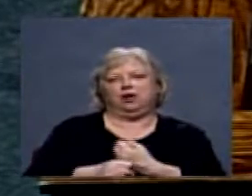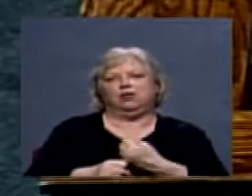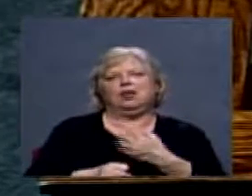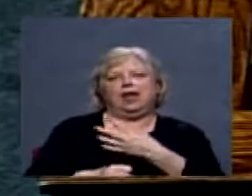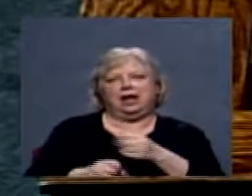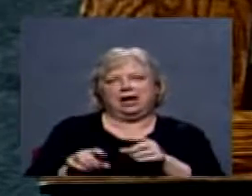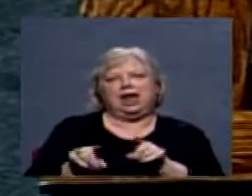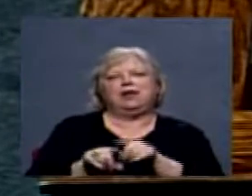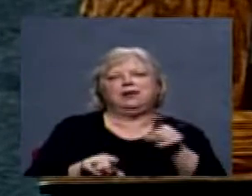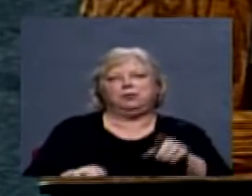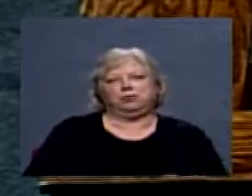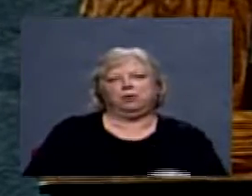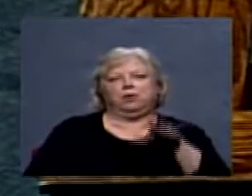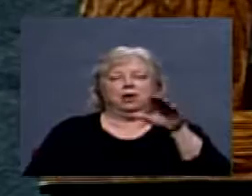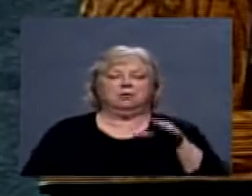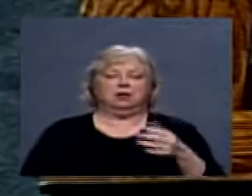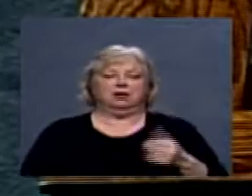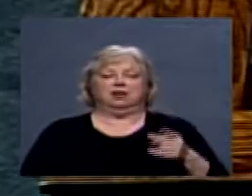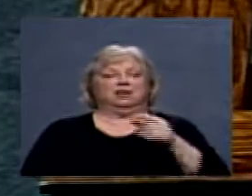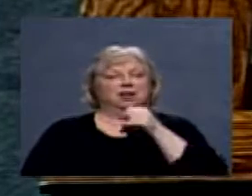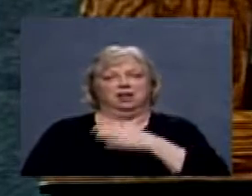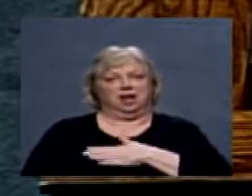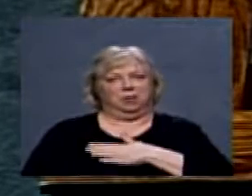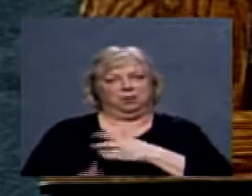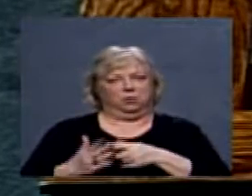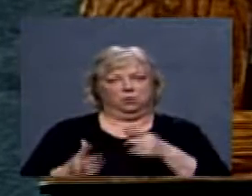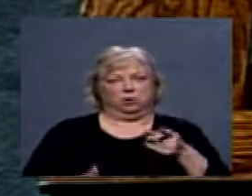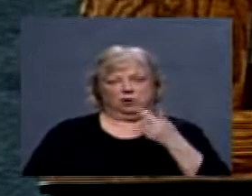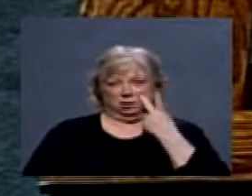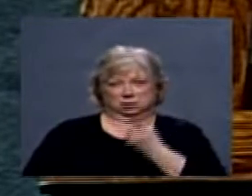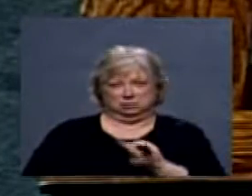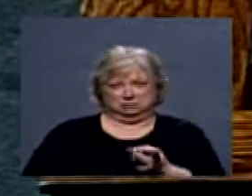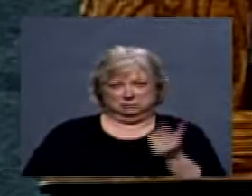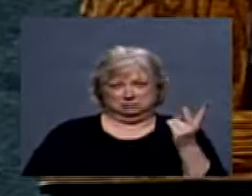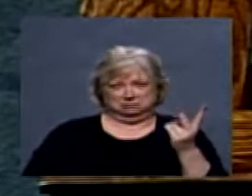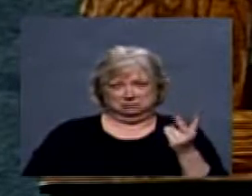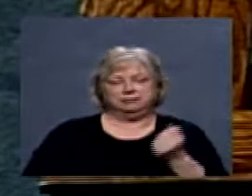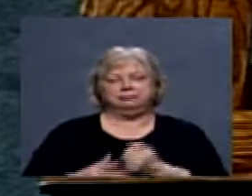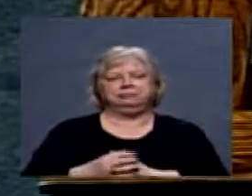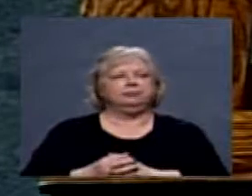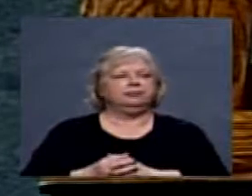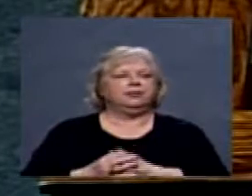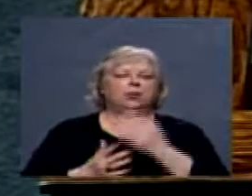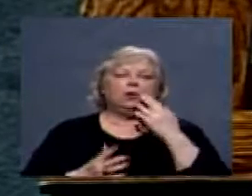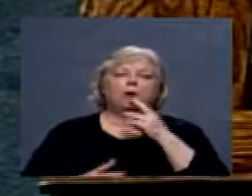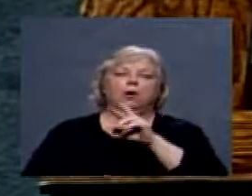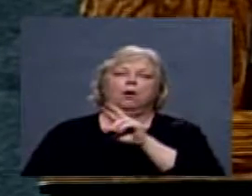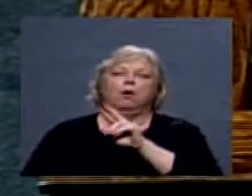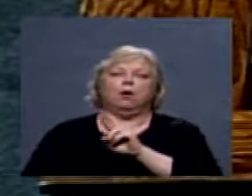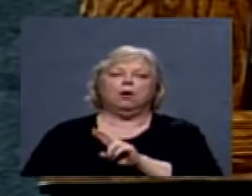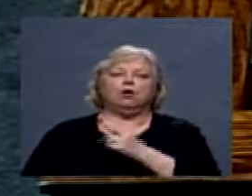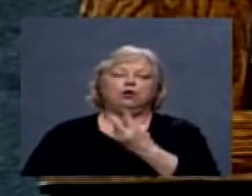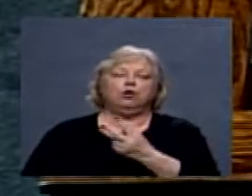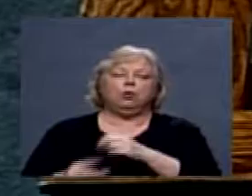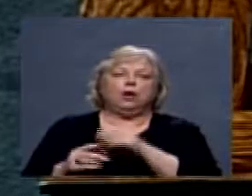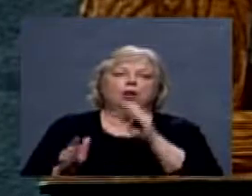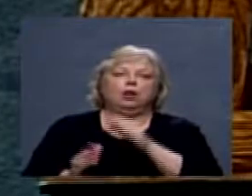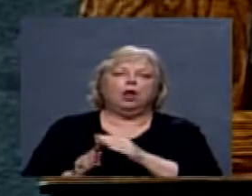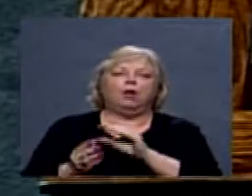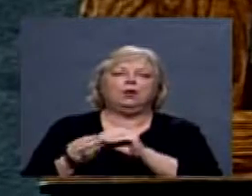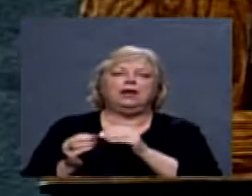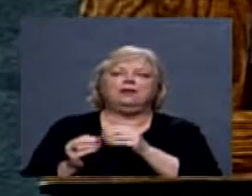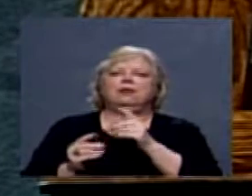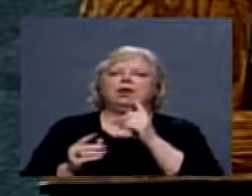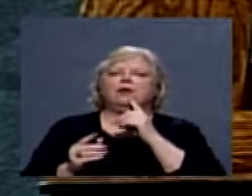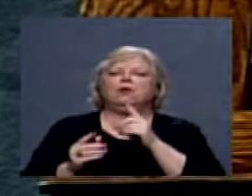and I can't say that he's happy with what's happening in his neighborhood. The intention of, the R2 and this low-density zoning was for it to